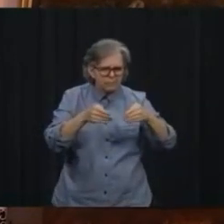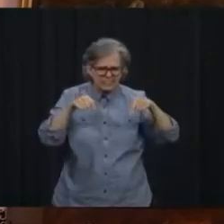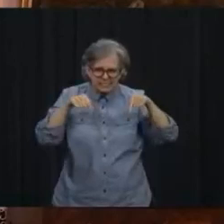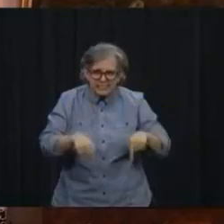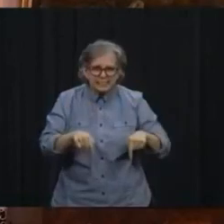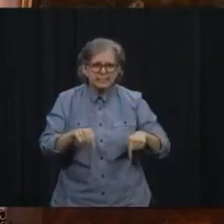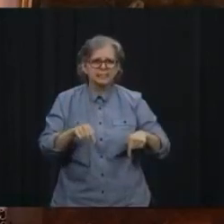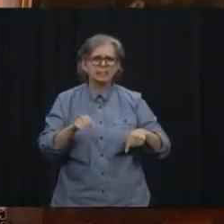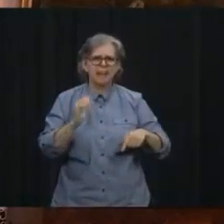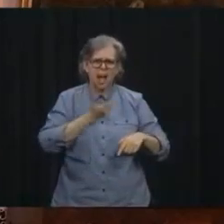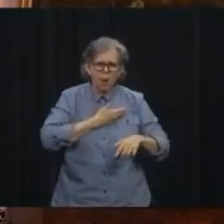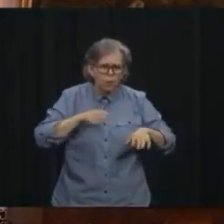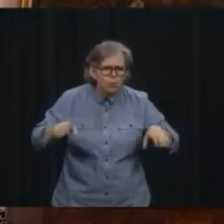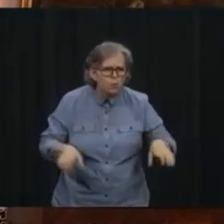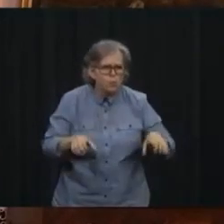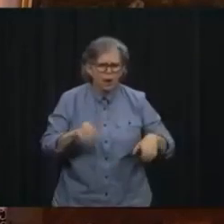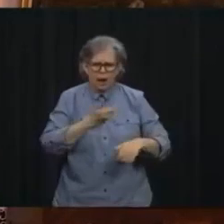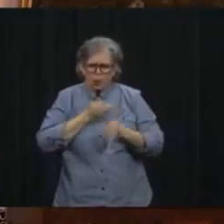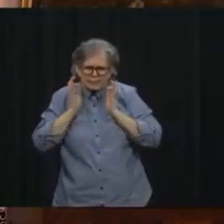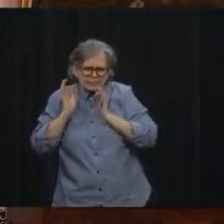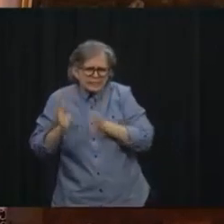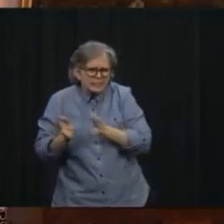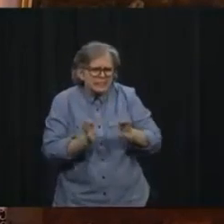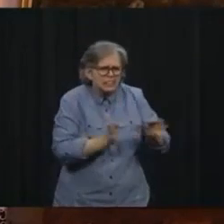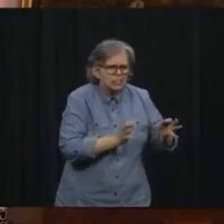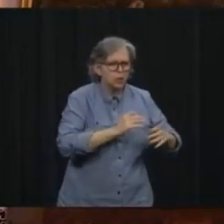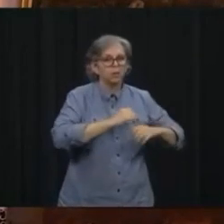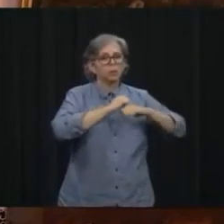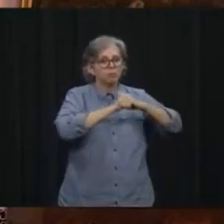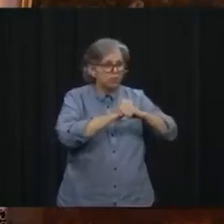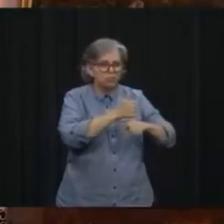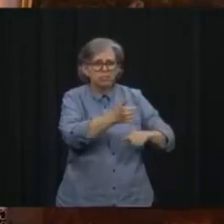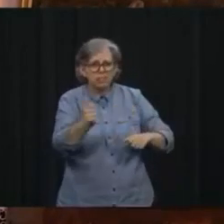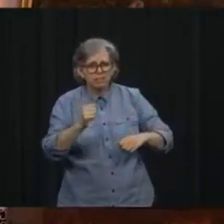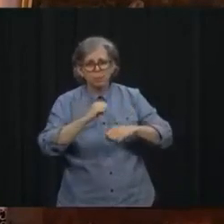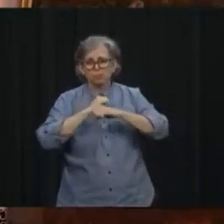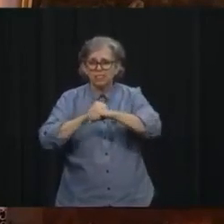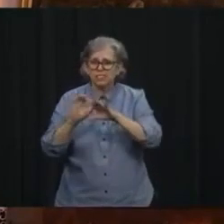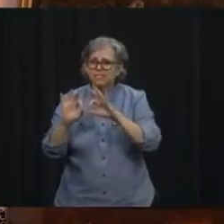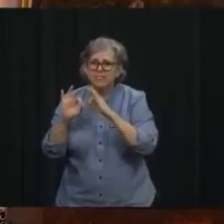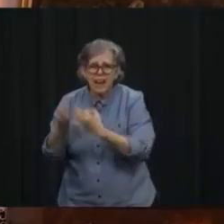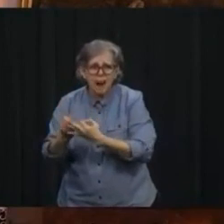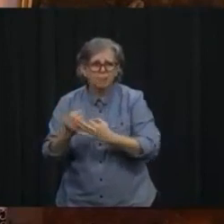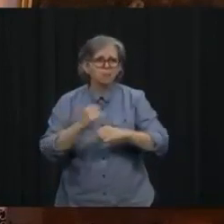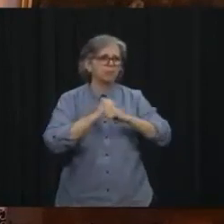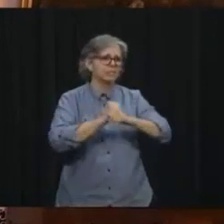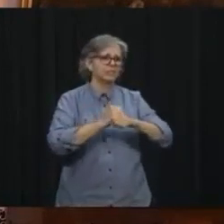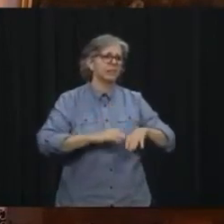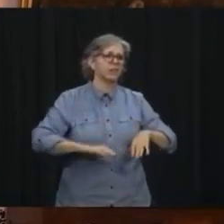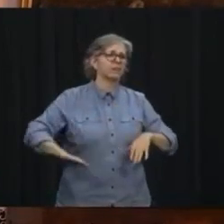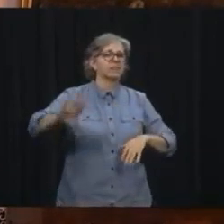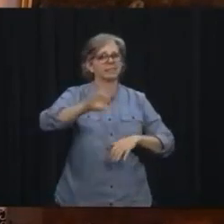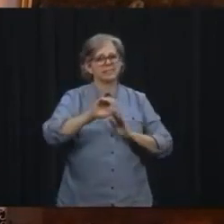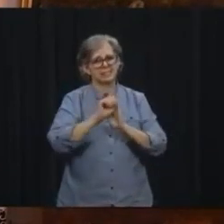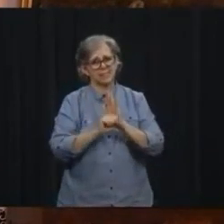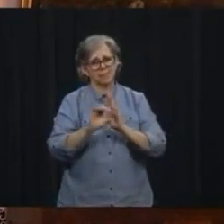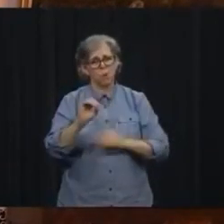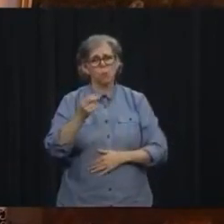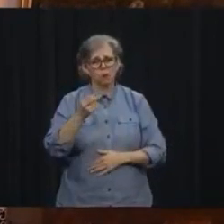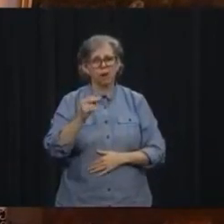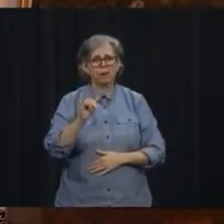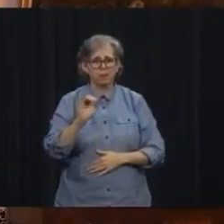is no ordinary time, no time for weighing anything except what we can best do for the country.